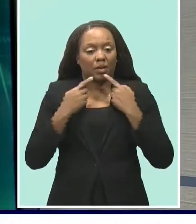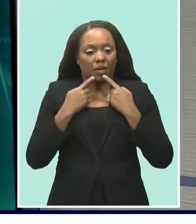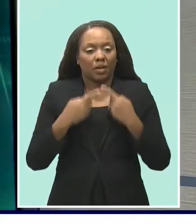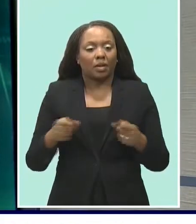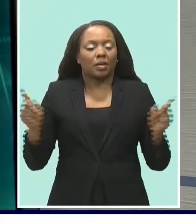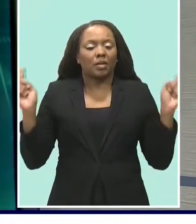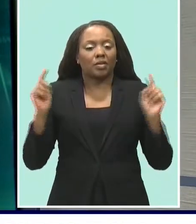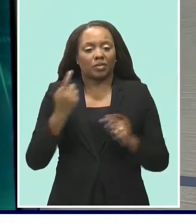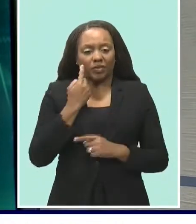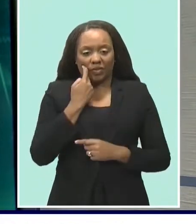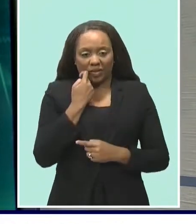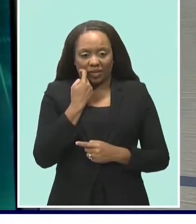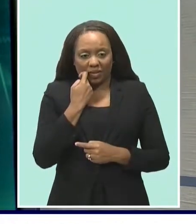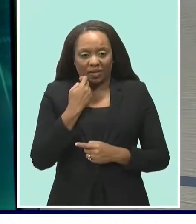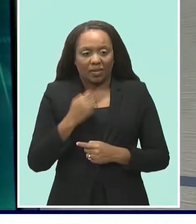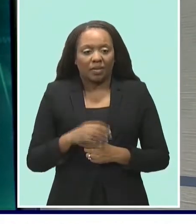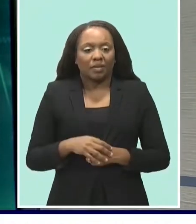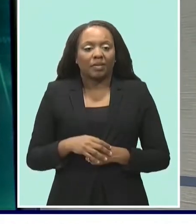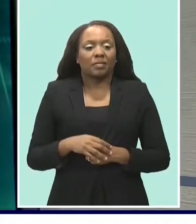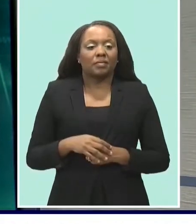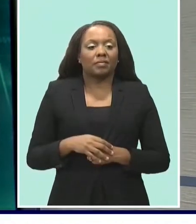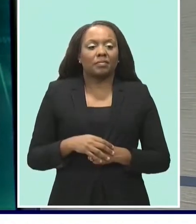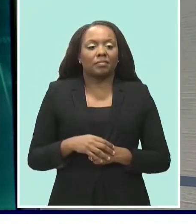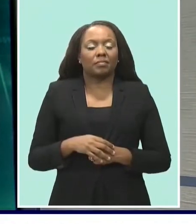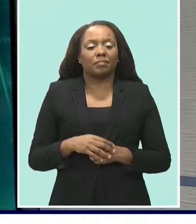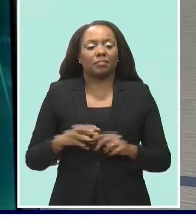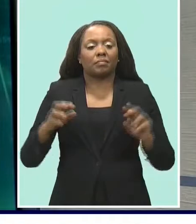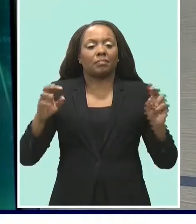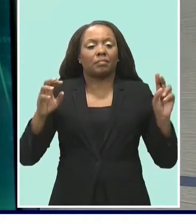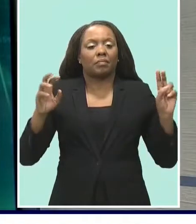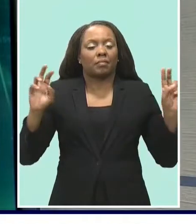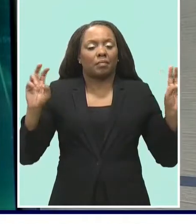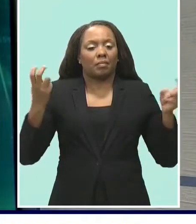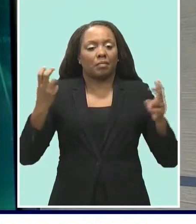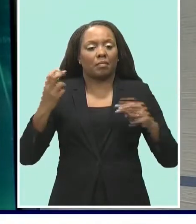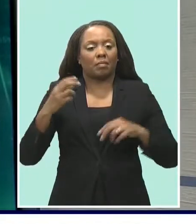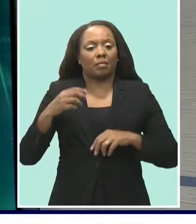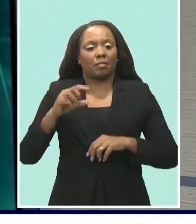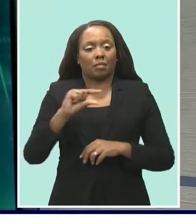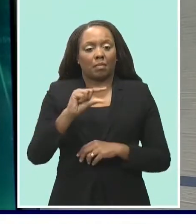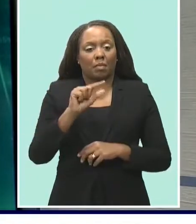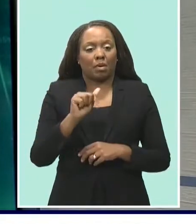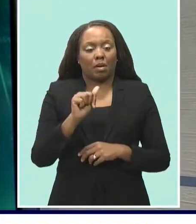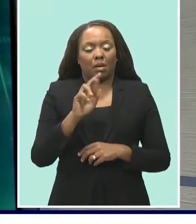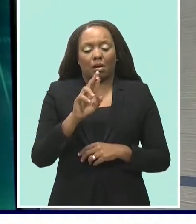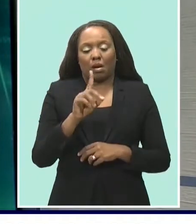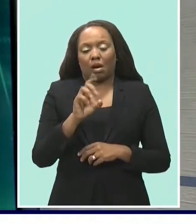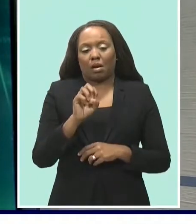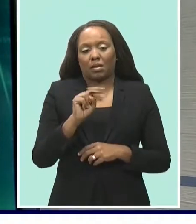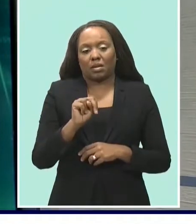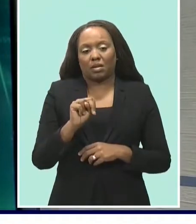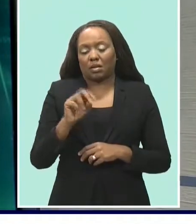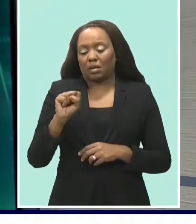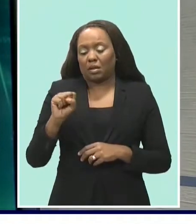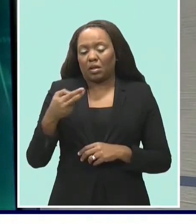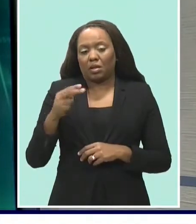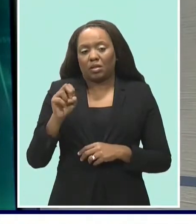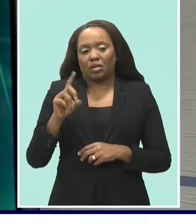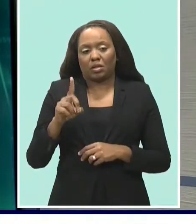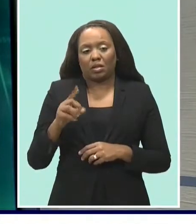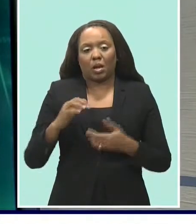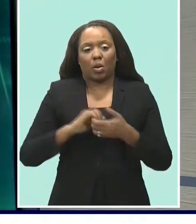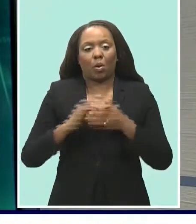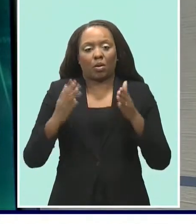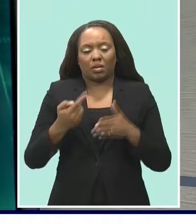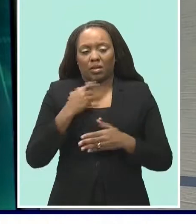her address to the nation. Owner of the Garden Shed, Peter Chapman, says in anticipation they're ensuring they're prepared to meet